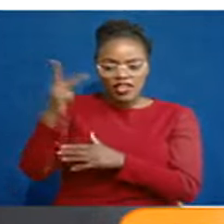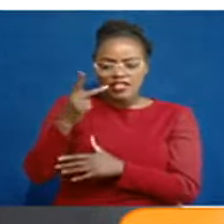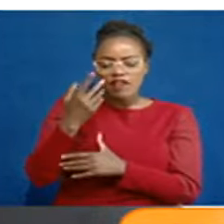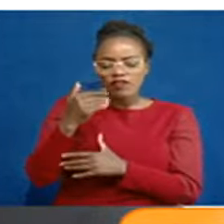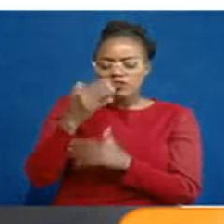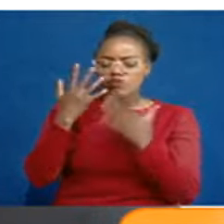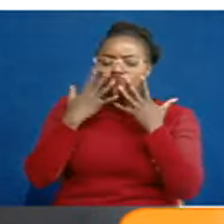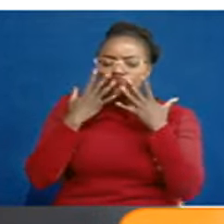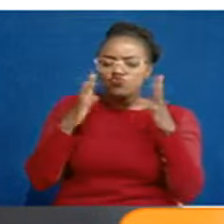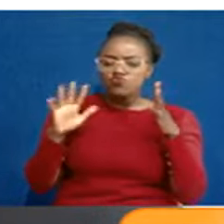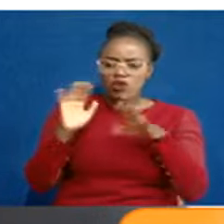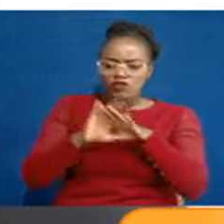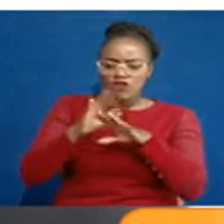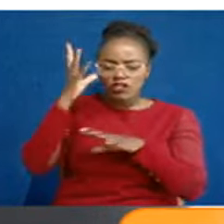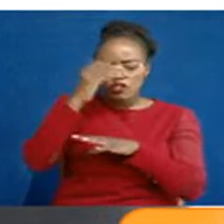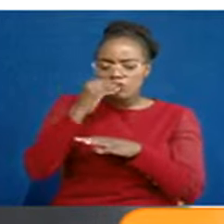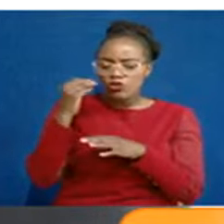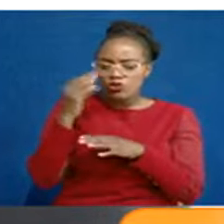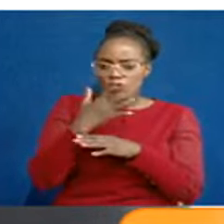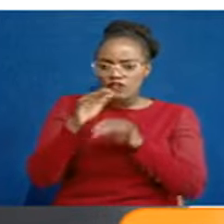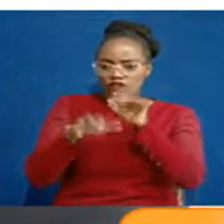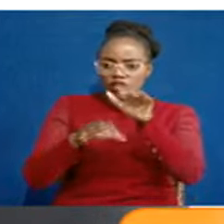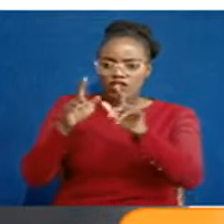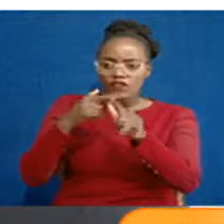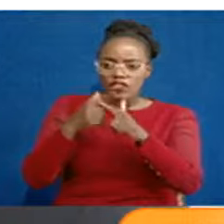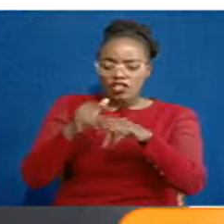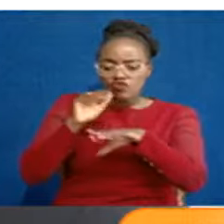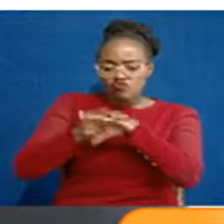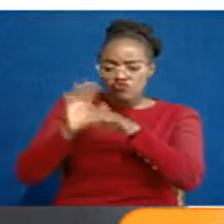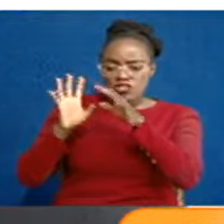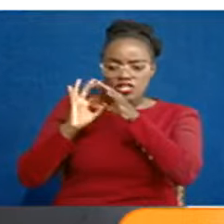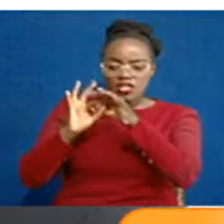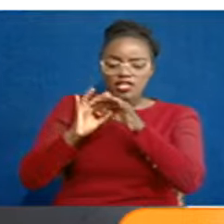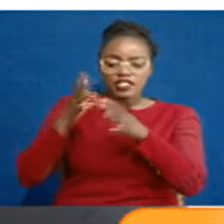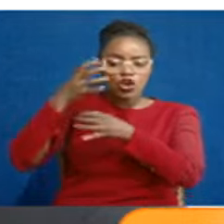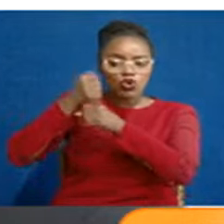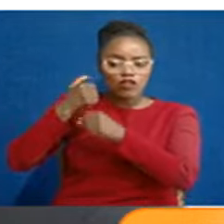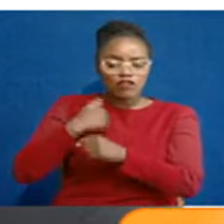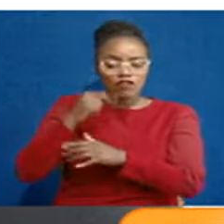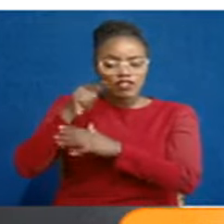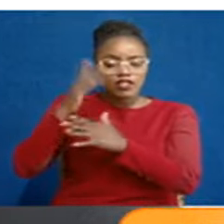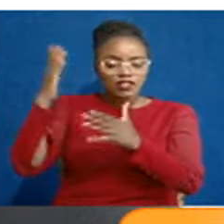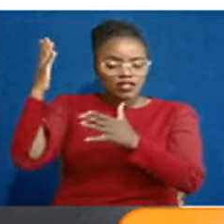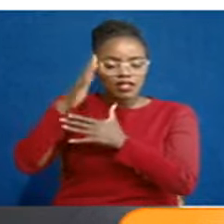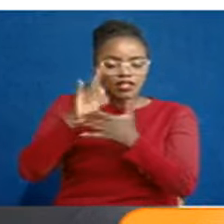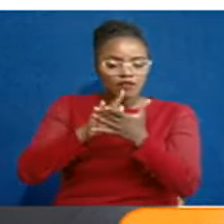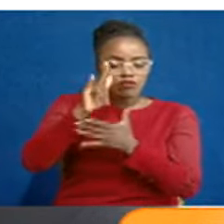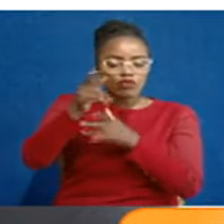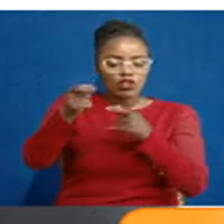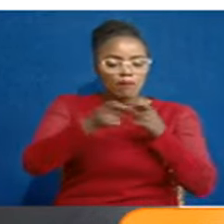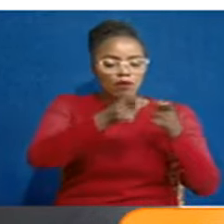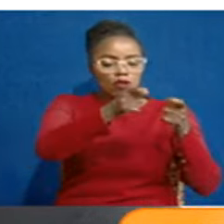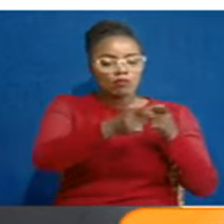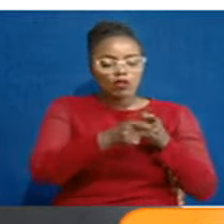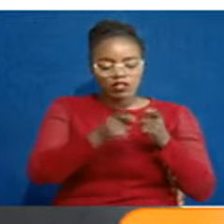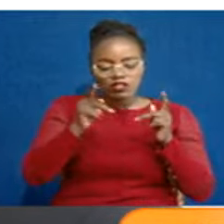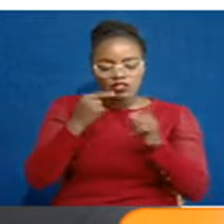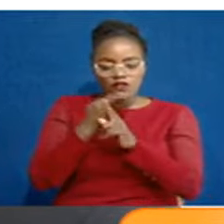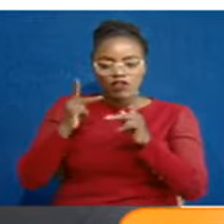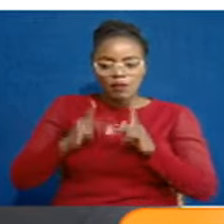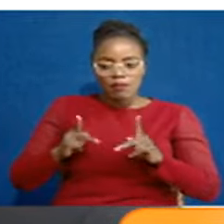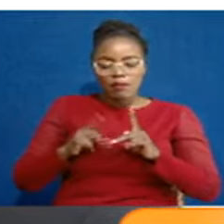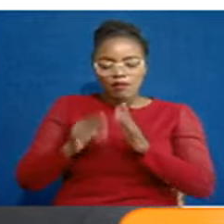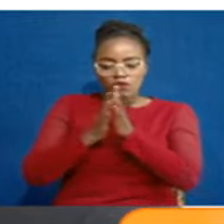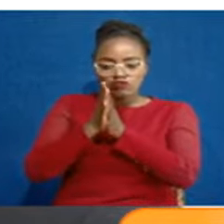breathtaking landscapes, unique wildlife, rich culture, and we are confident that these direct flights will attract travelers from across Asia eager to